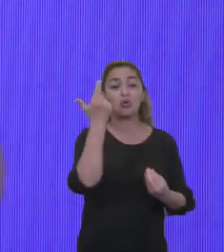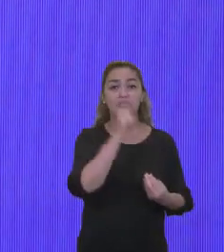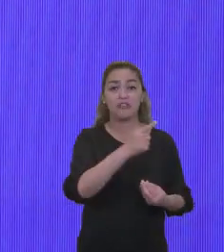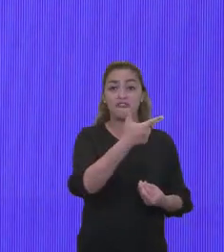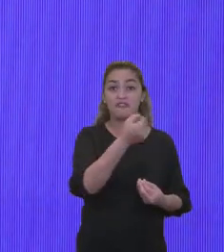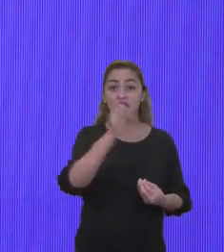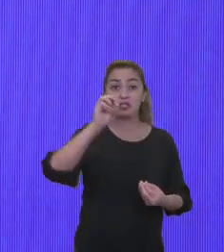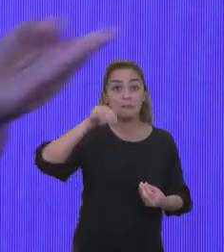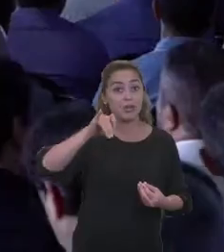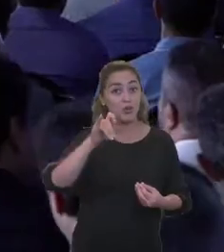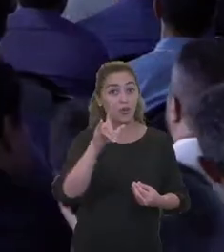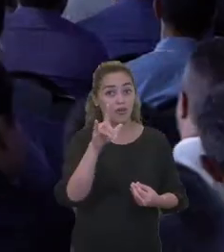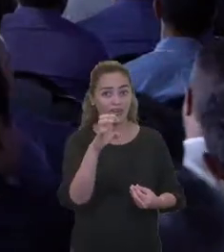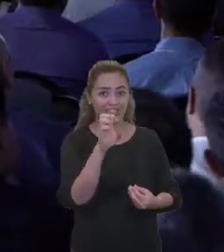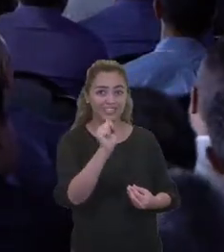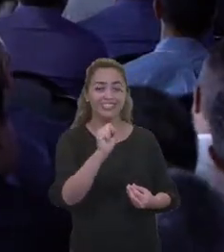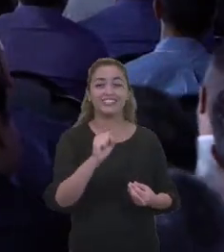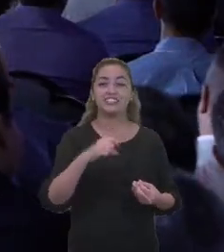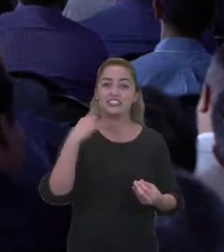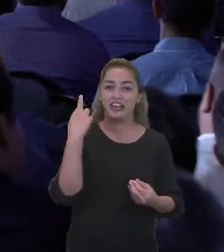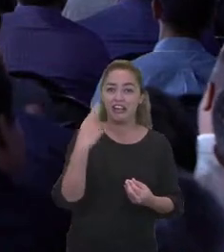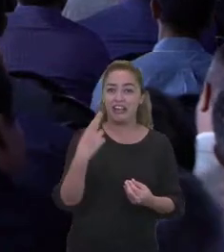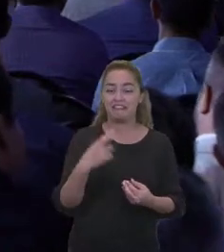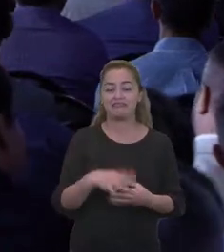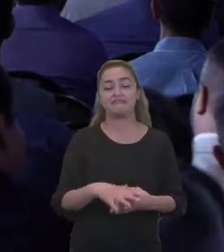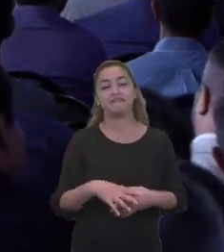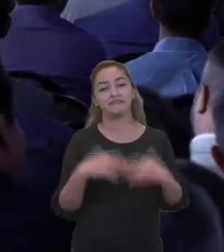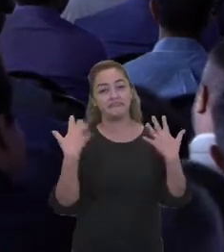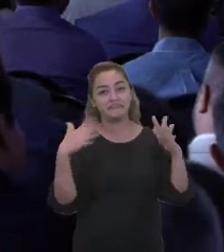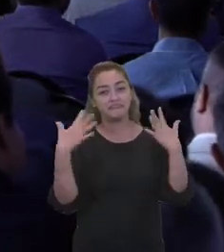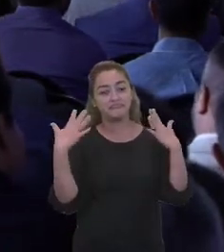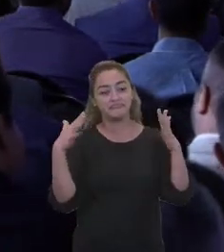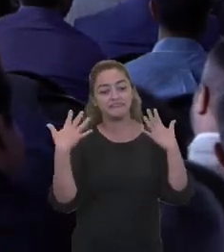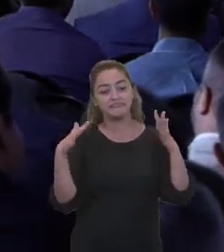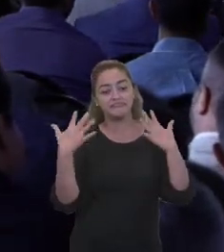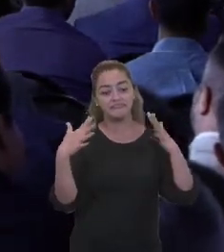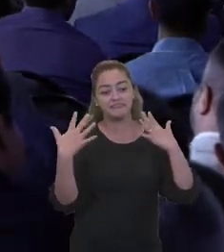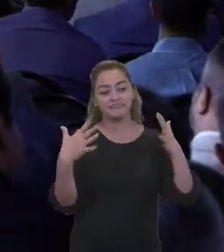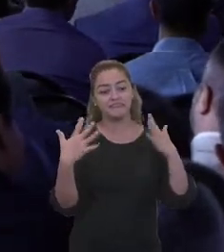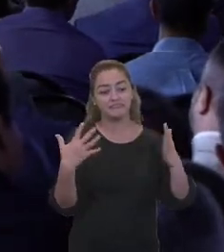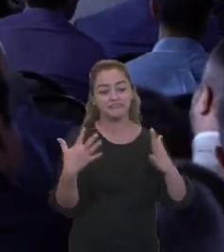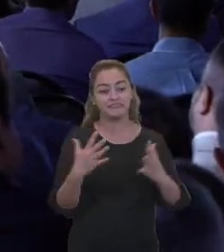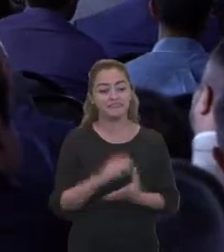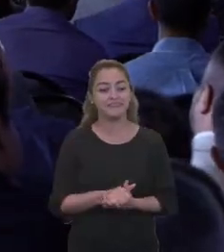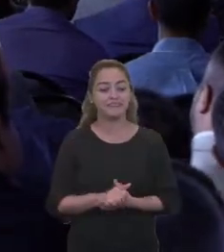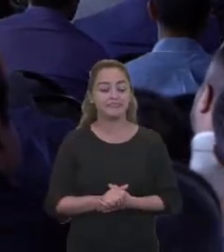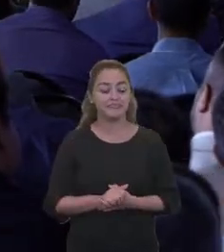records. We managed to harness 20 million reais.